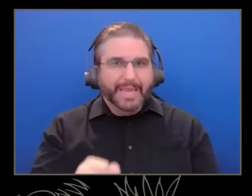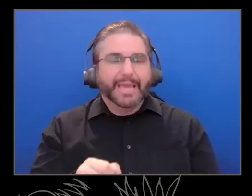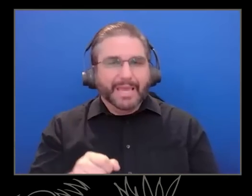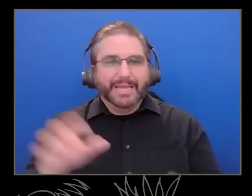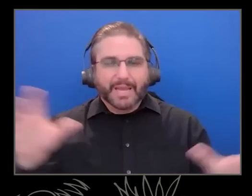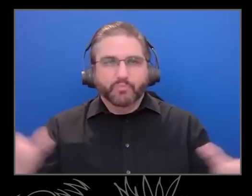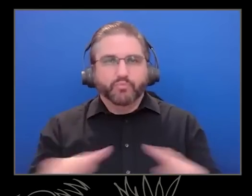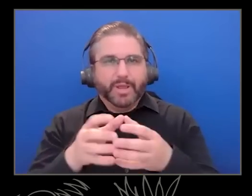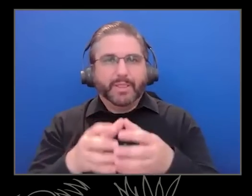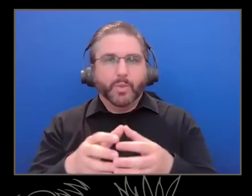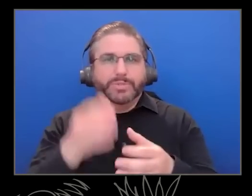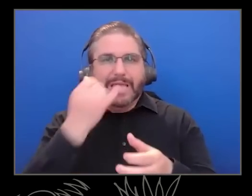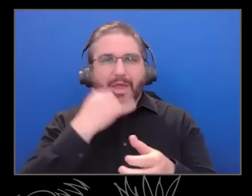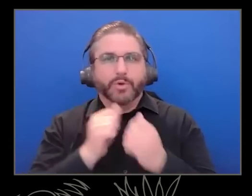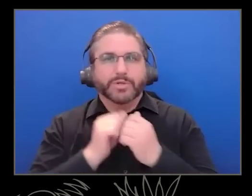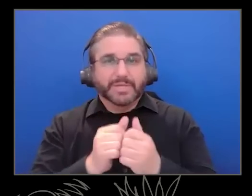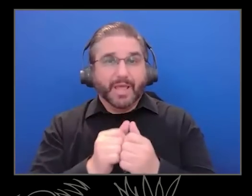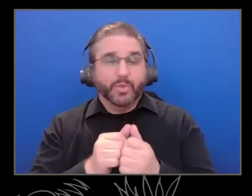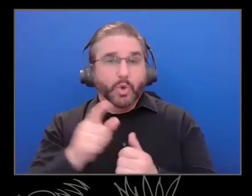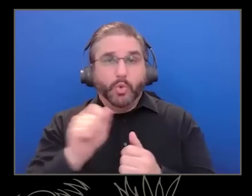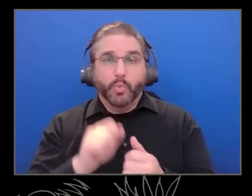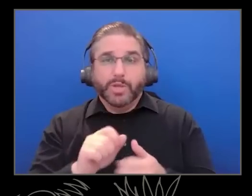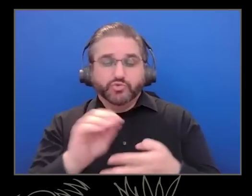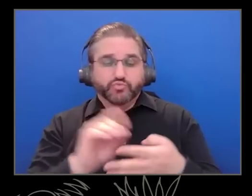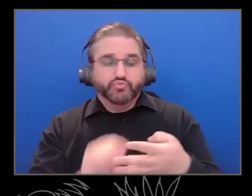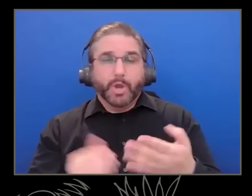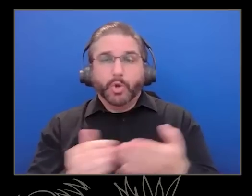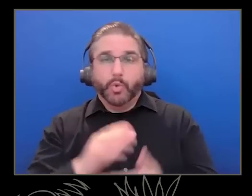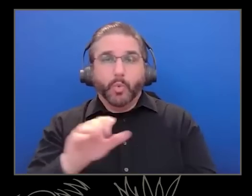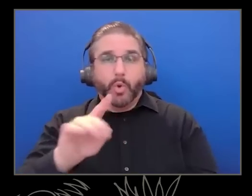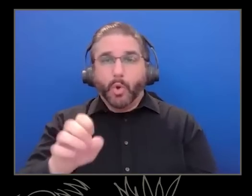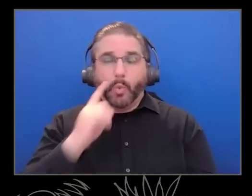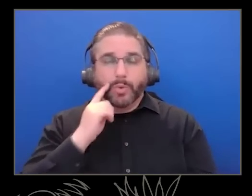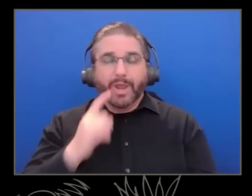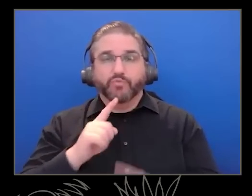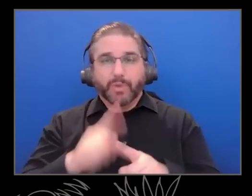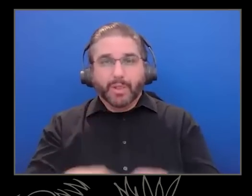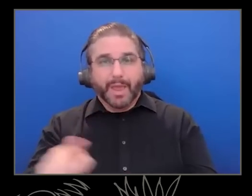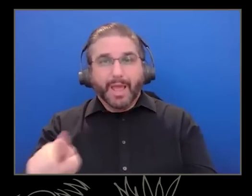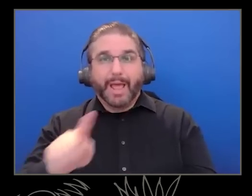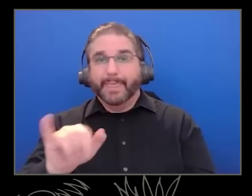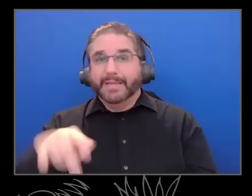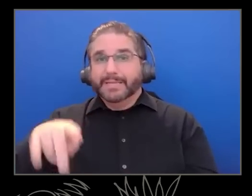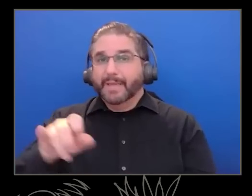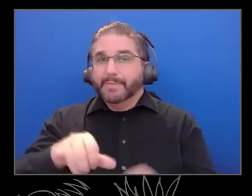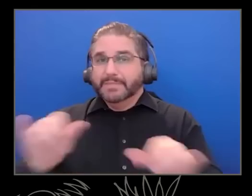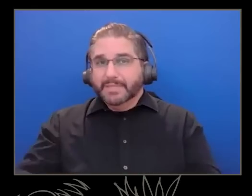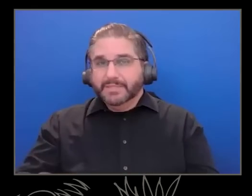those errors together, so you can just write your code and rely on the type system to track errors for you.